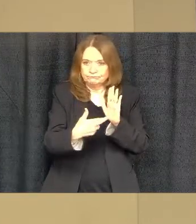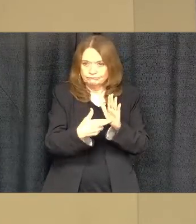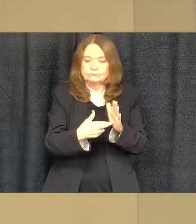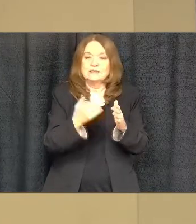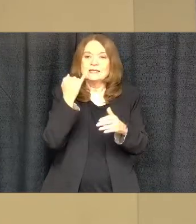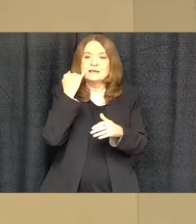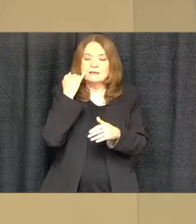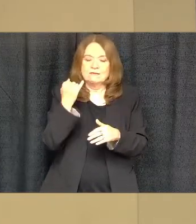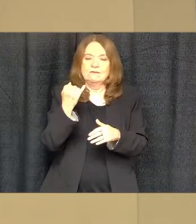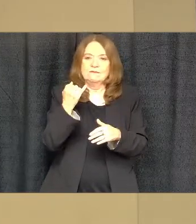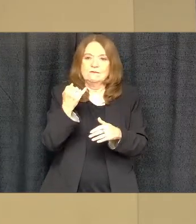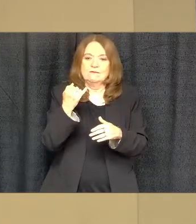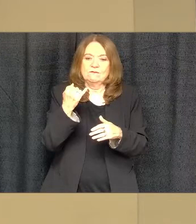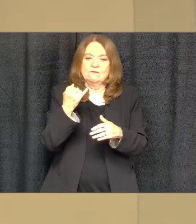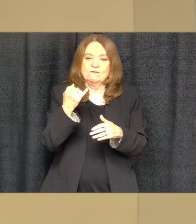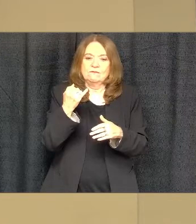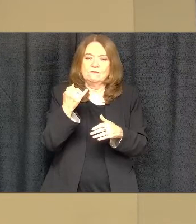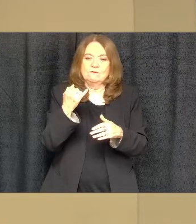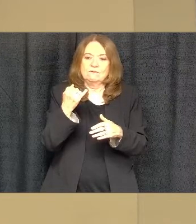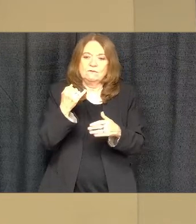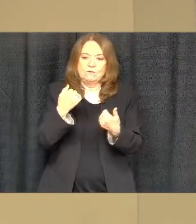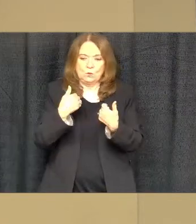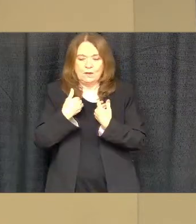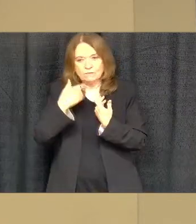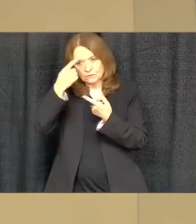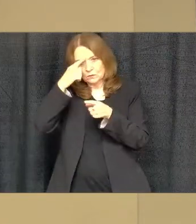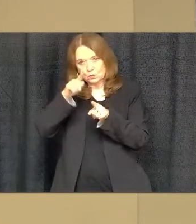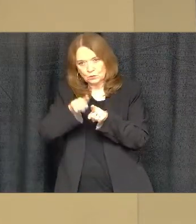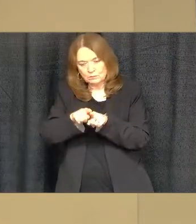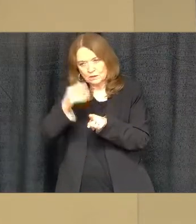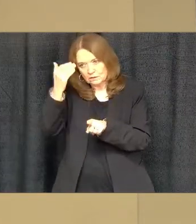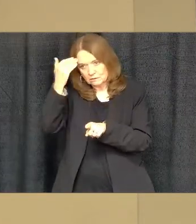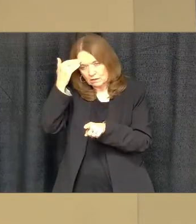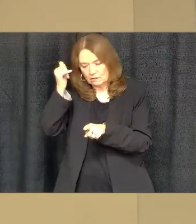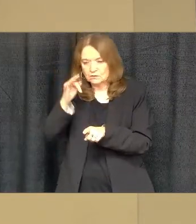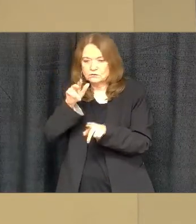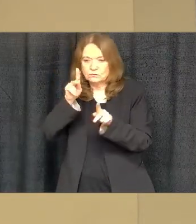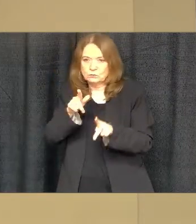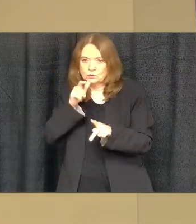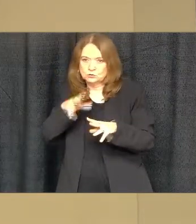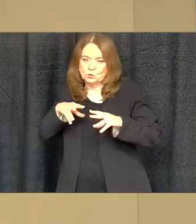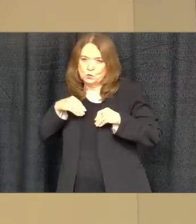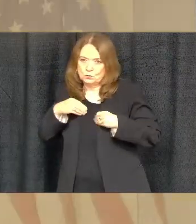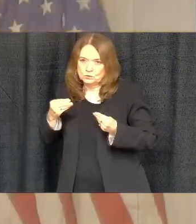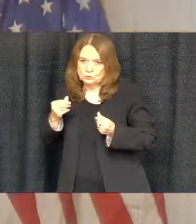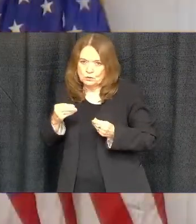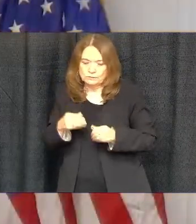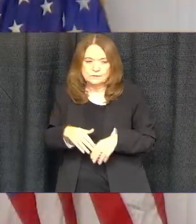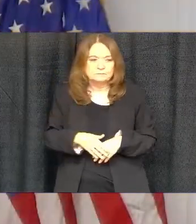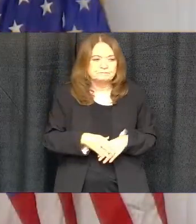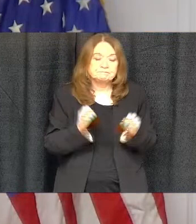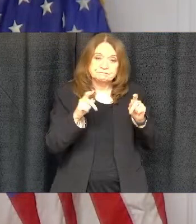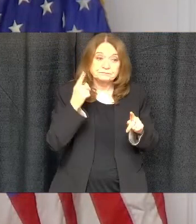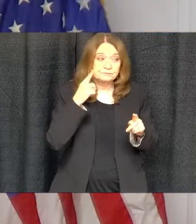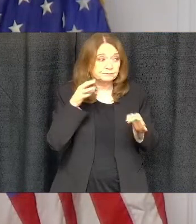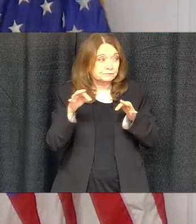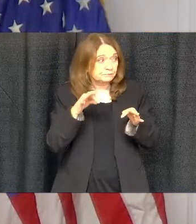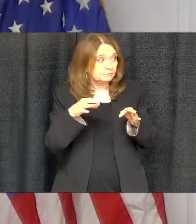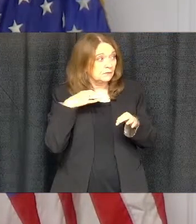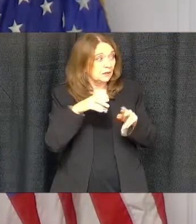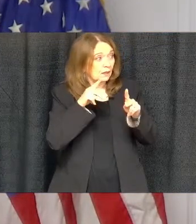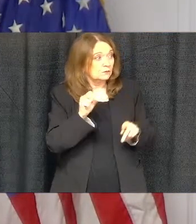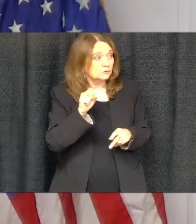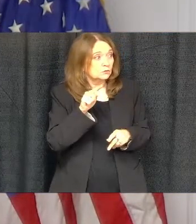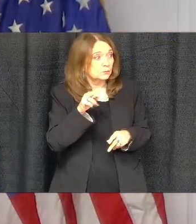long as it comes with the consent and acknowledgement of the property owner. Okay, you've heard the explanation. Councilperson Streetman,